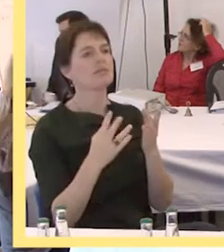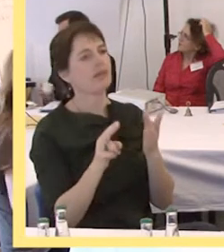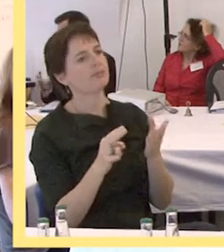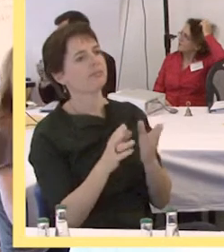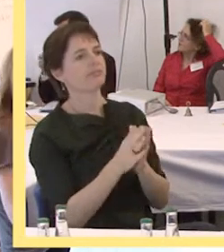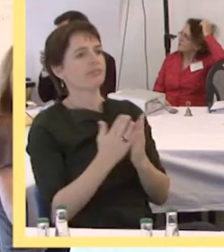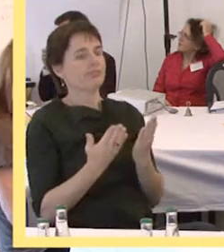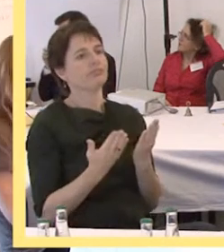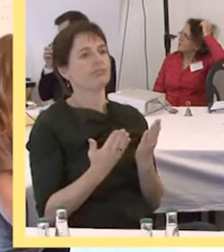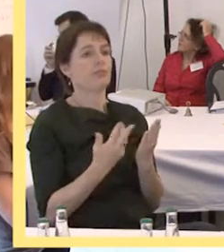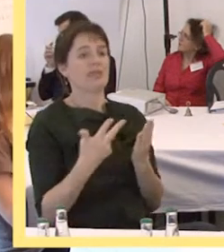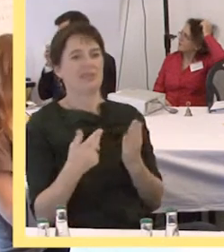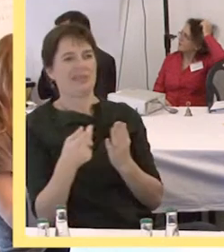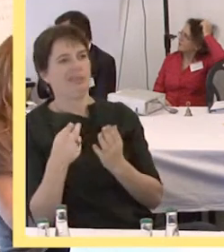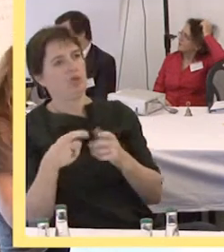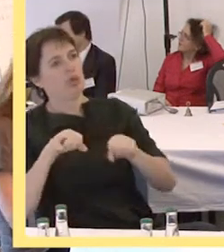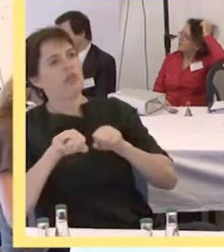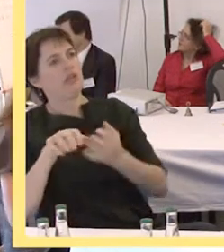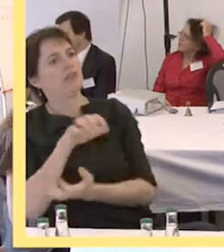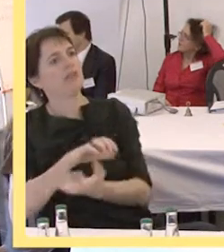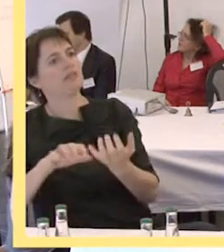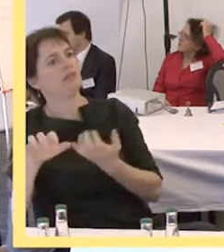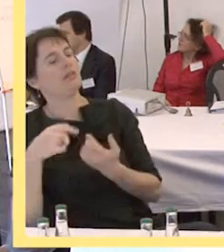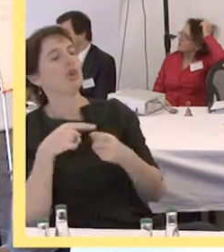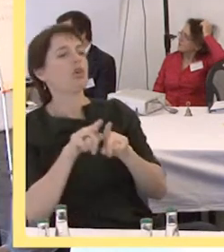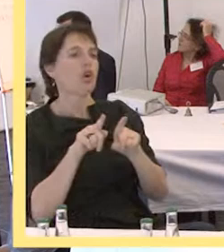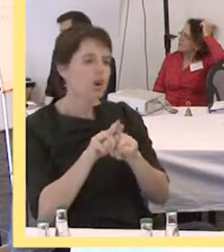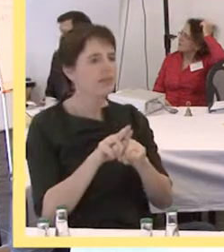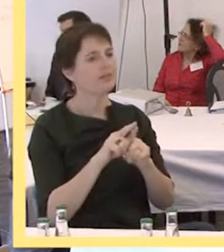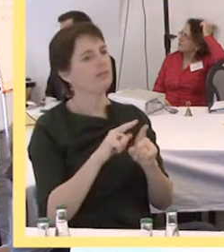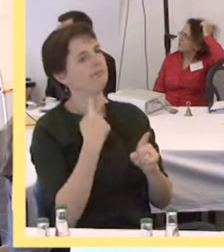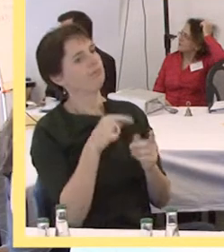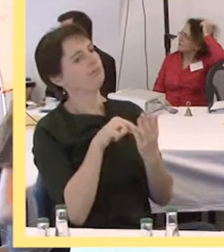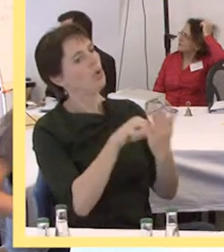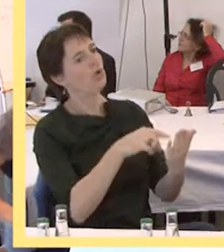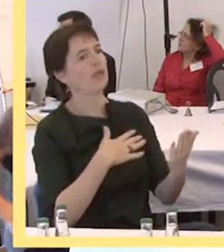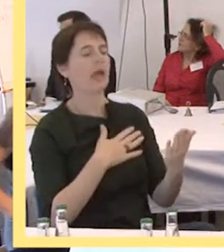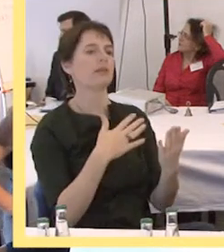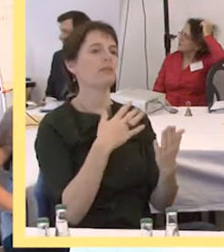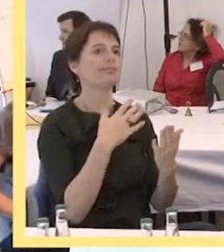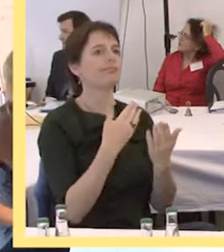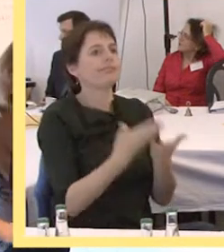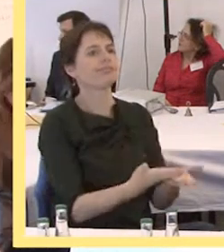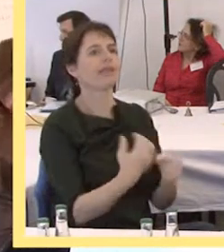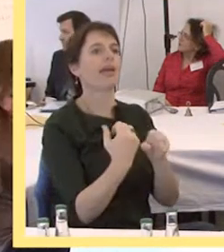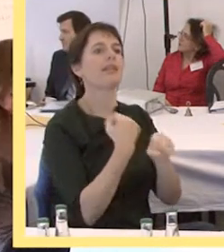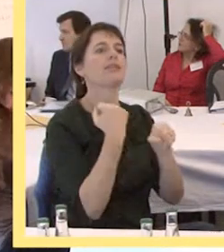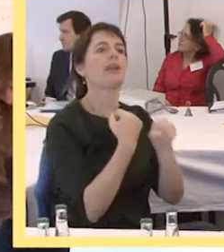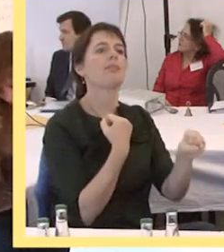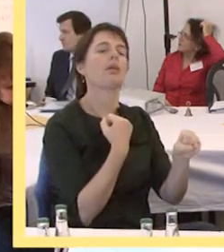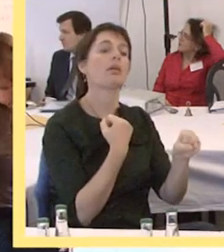and to also provide tools that can be used in the various phases of crisis